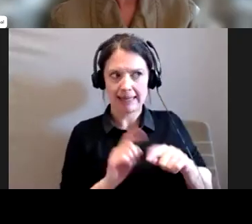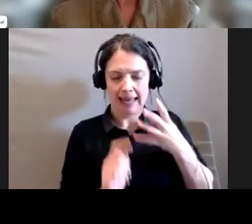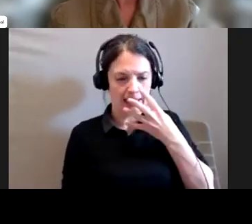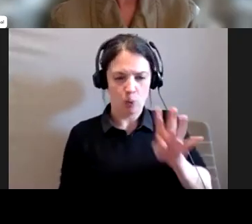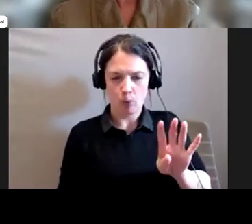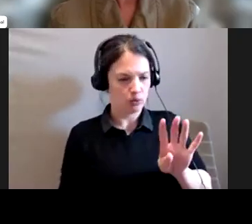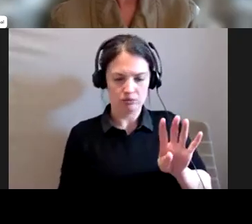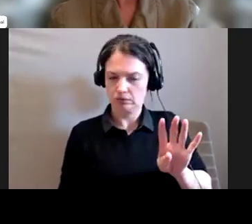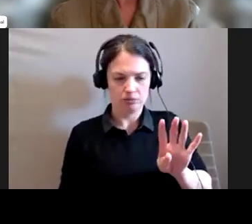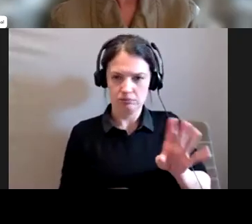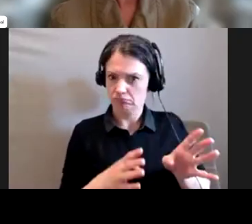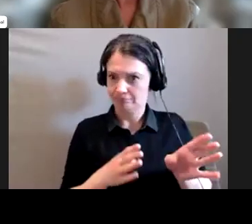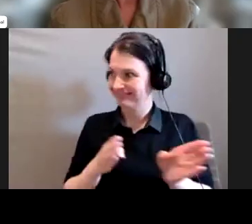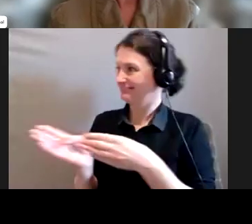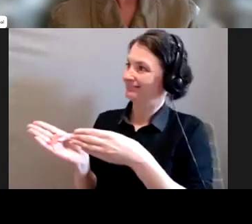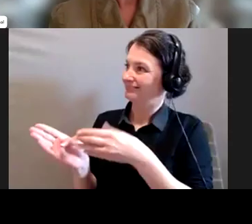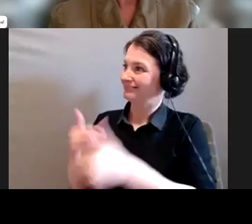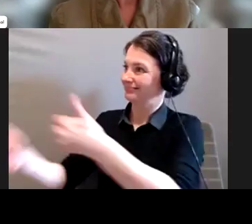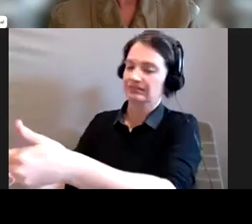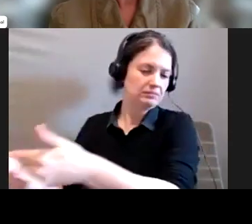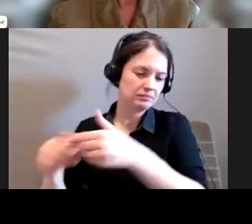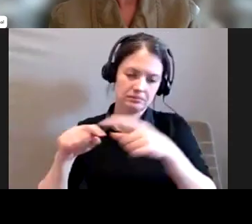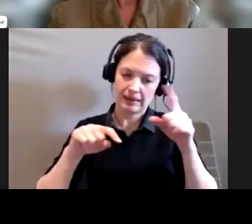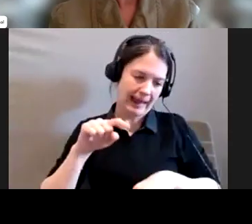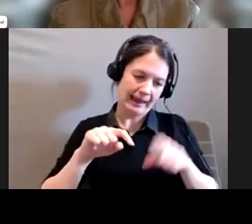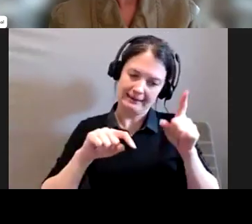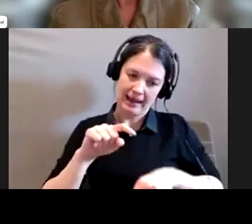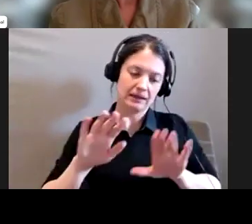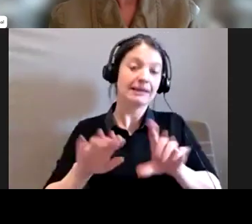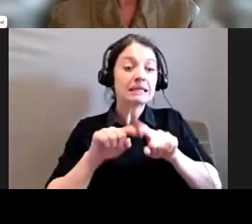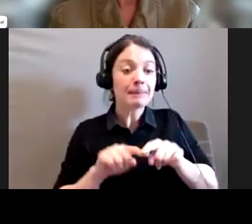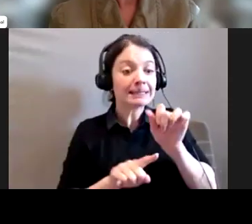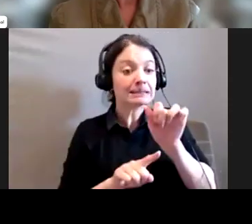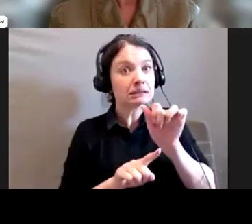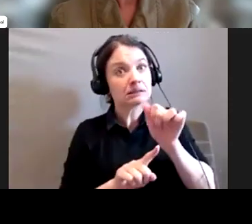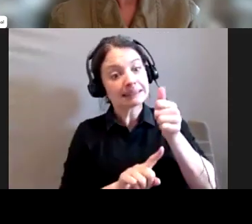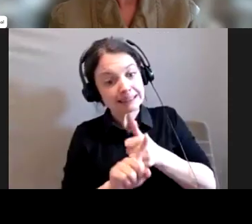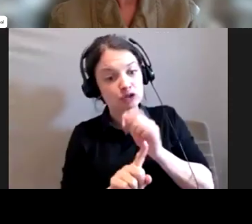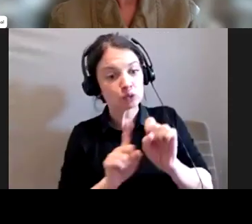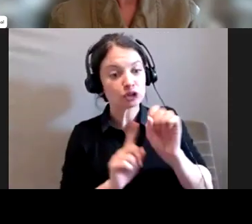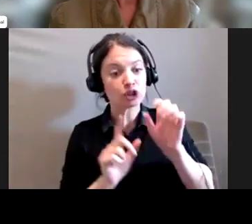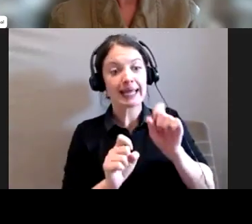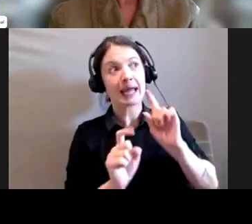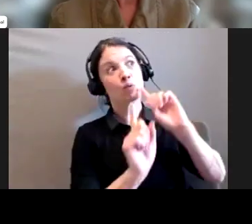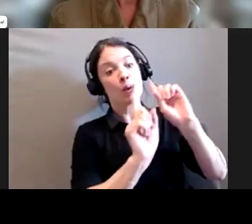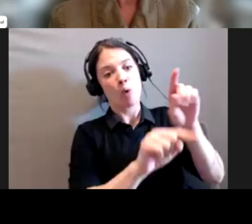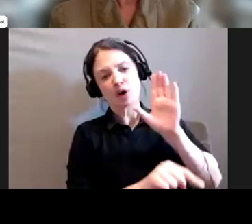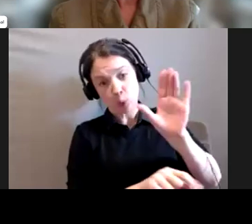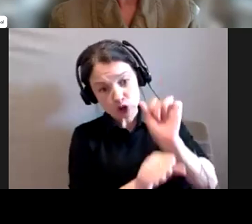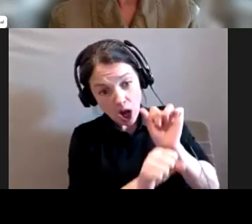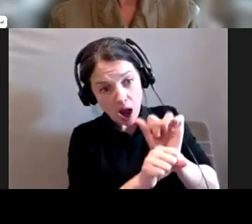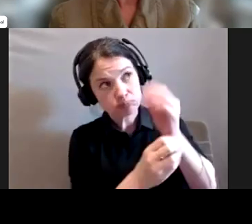we all understand that. And it will depend on the circumstances, whether that's something that you can do through the institution where it's occurring or outside